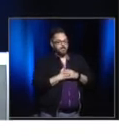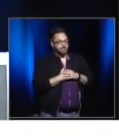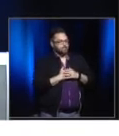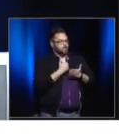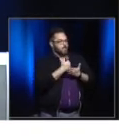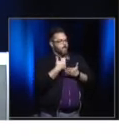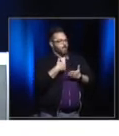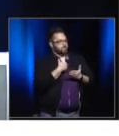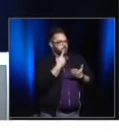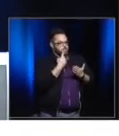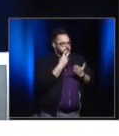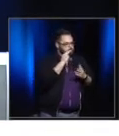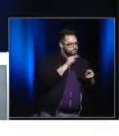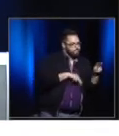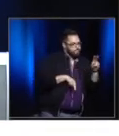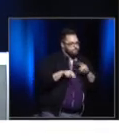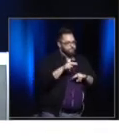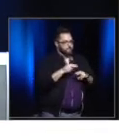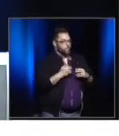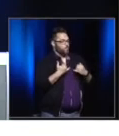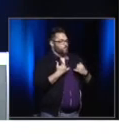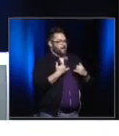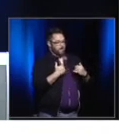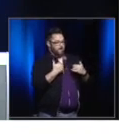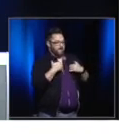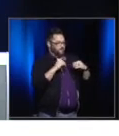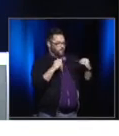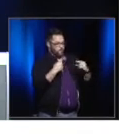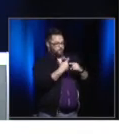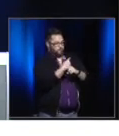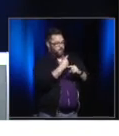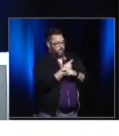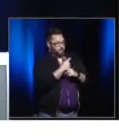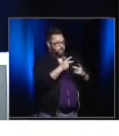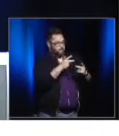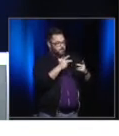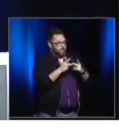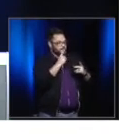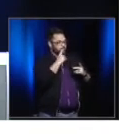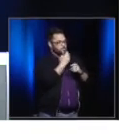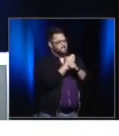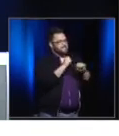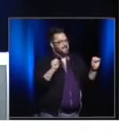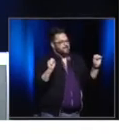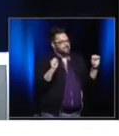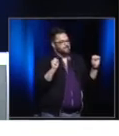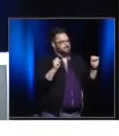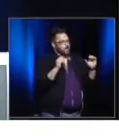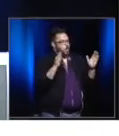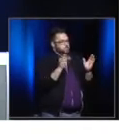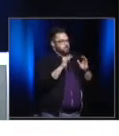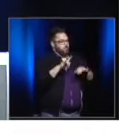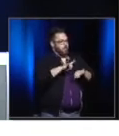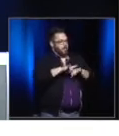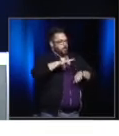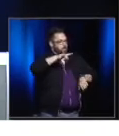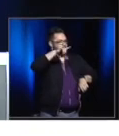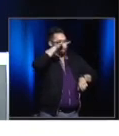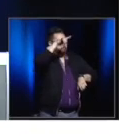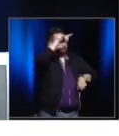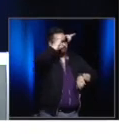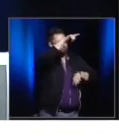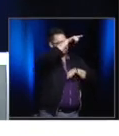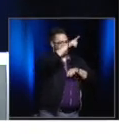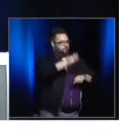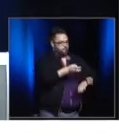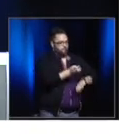good fit-for-purpose aerial survey aircraft, and there are safety concerns about putting people on small aircraft. So having